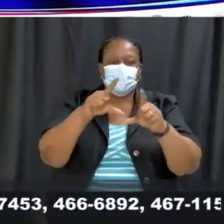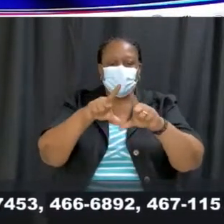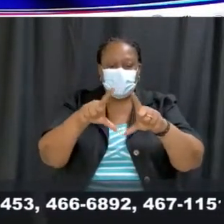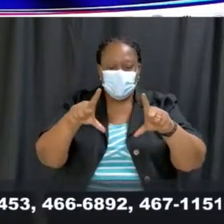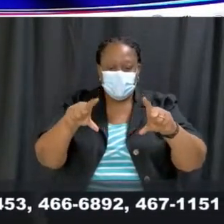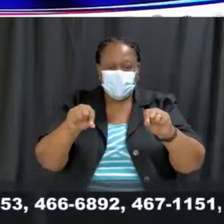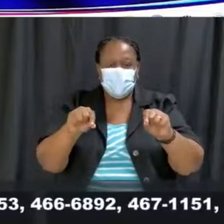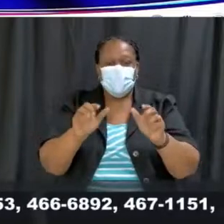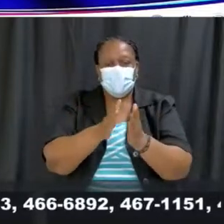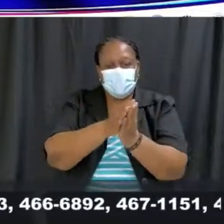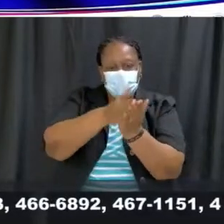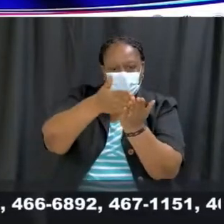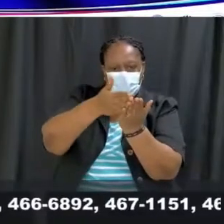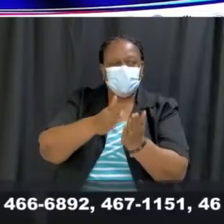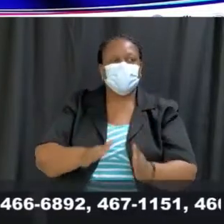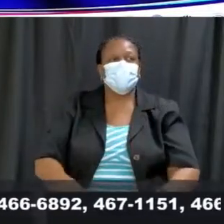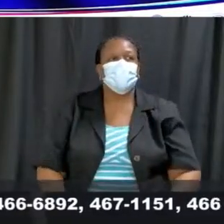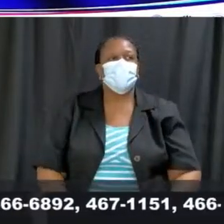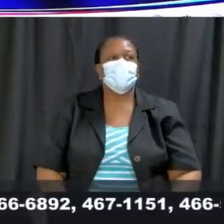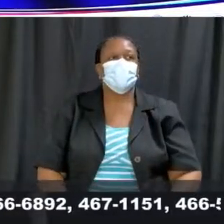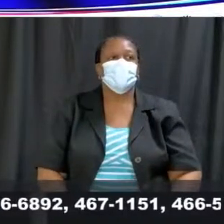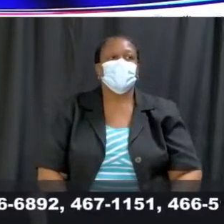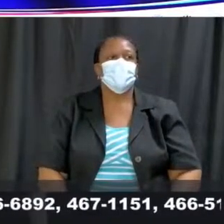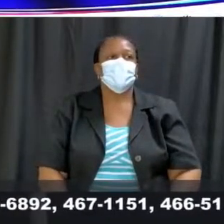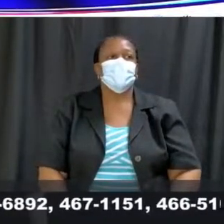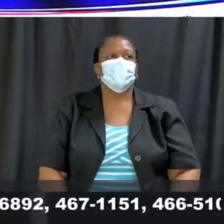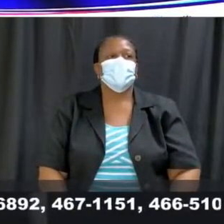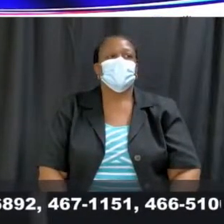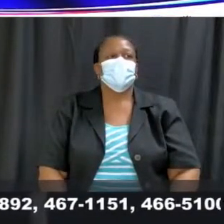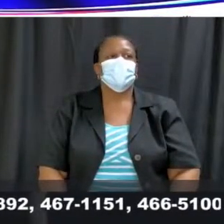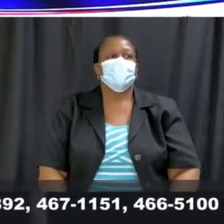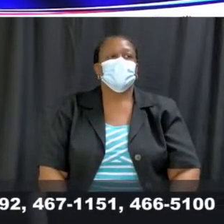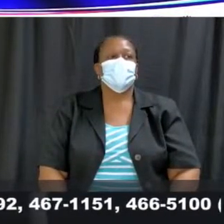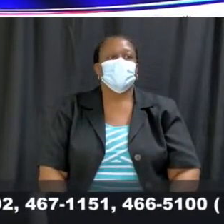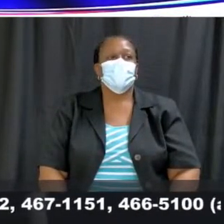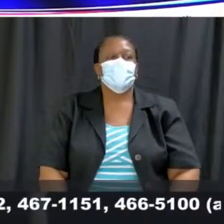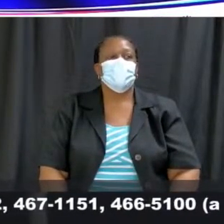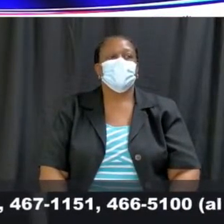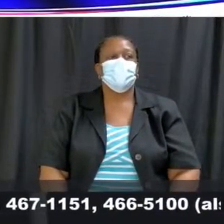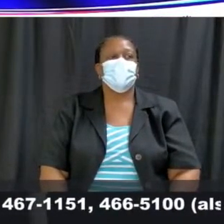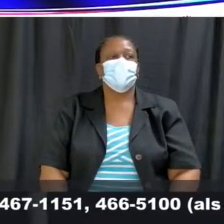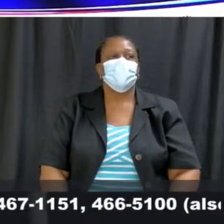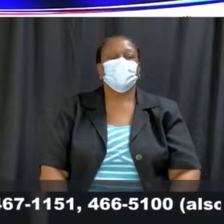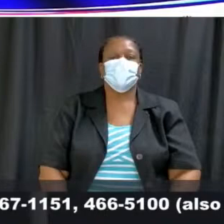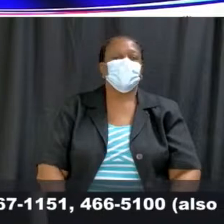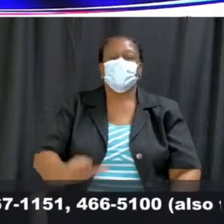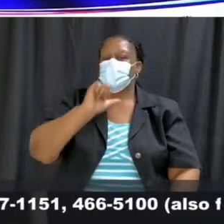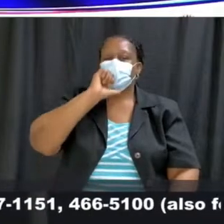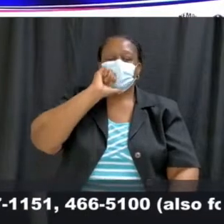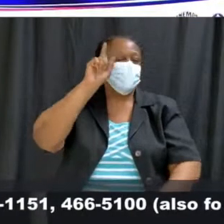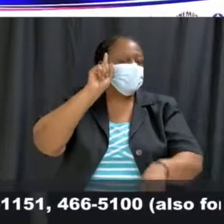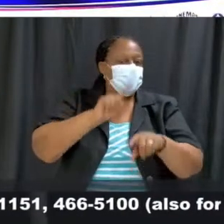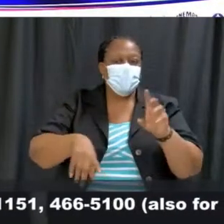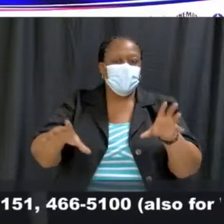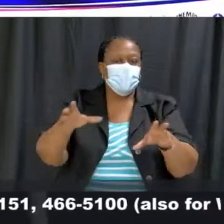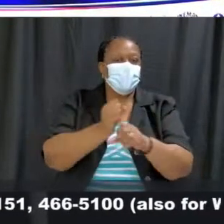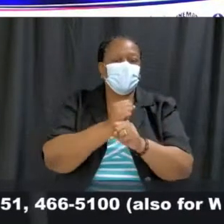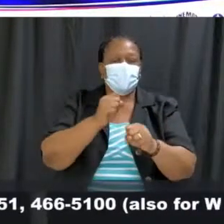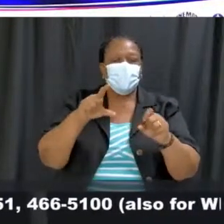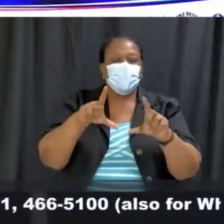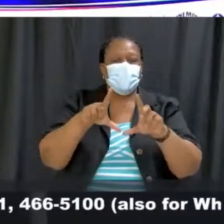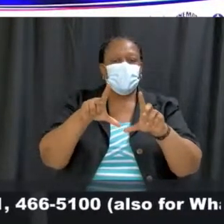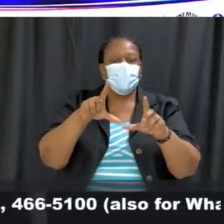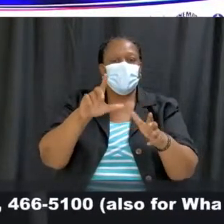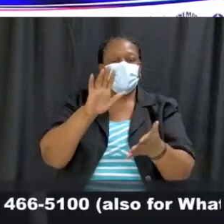Good afternoon, and thank you very much for the questions, Mr. Williams. I'll start with the last one. You would not be able to receive